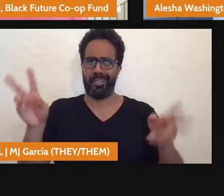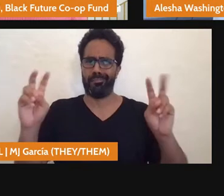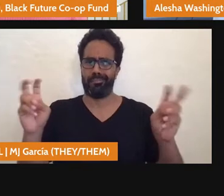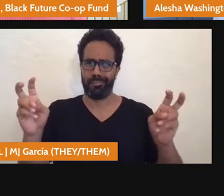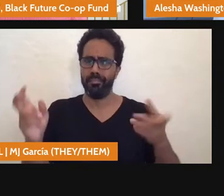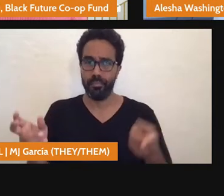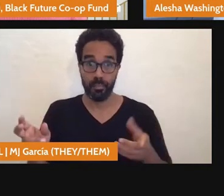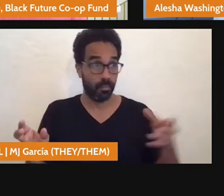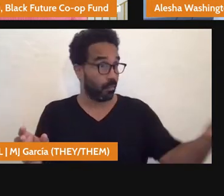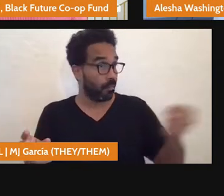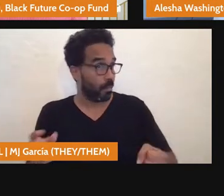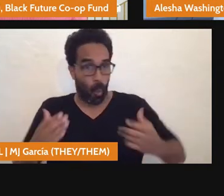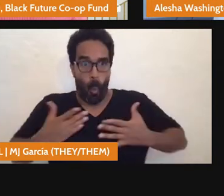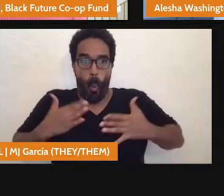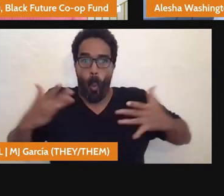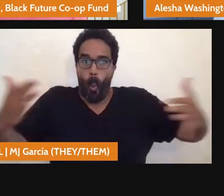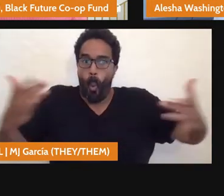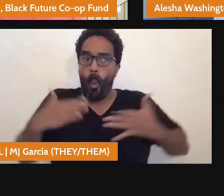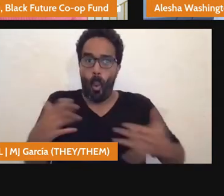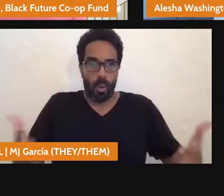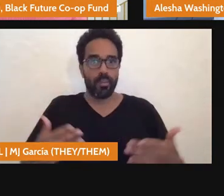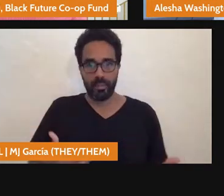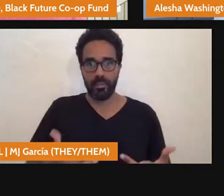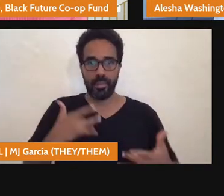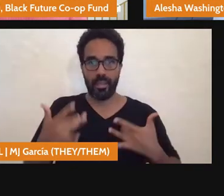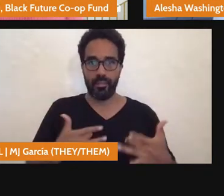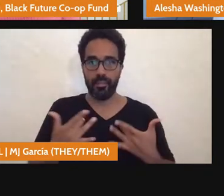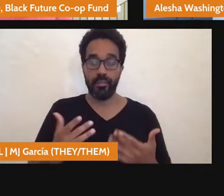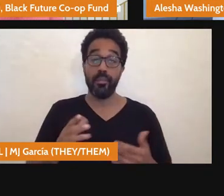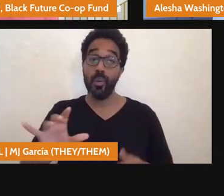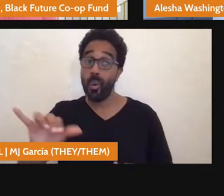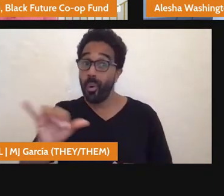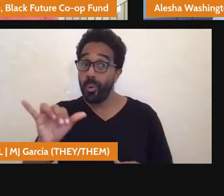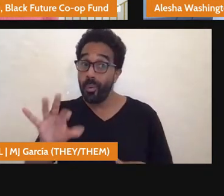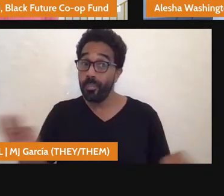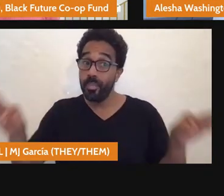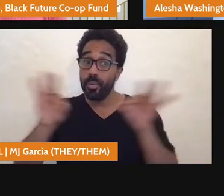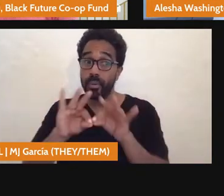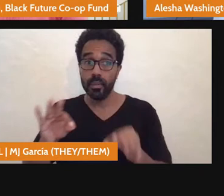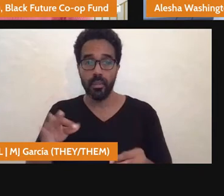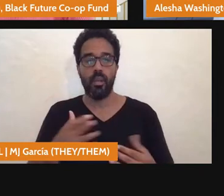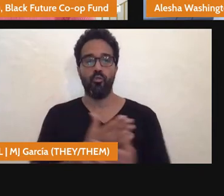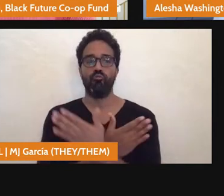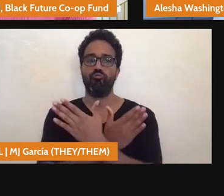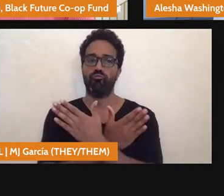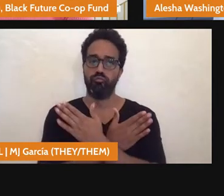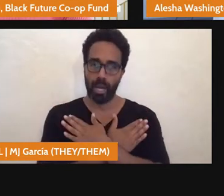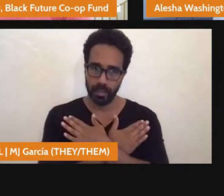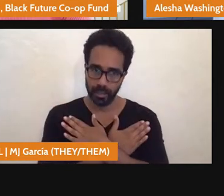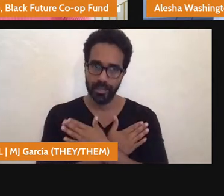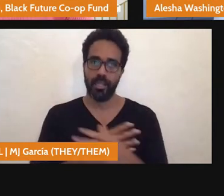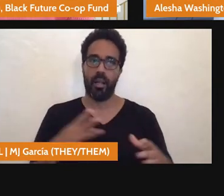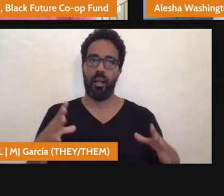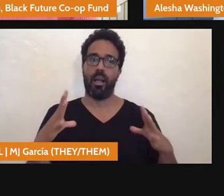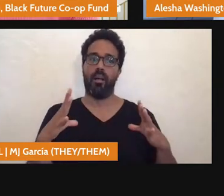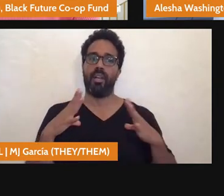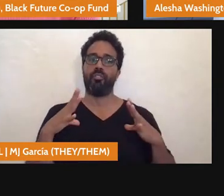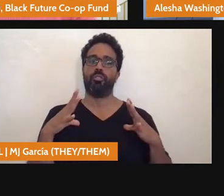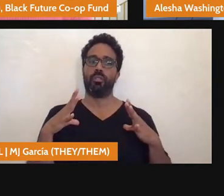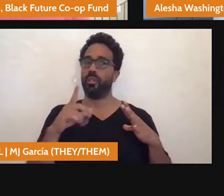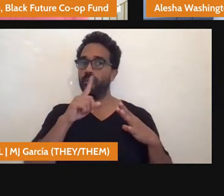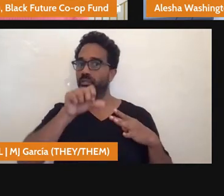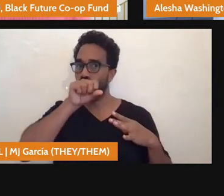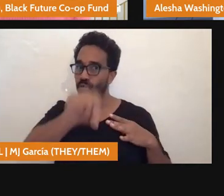I also feel like I like to vacation. So ample rest and vacation is like key